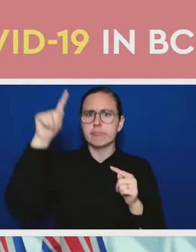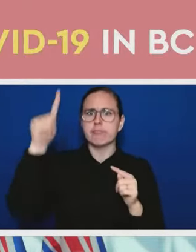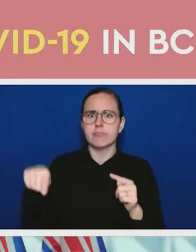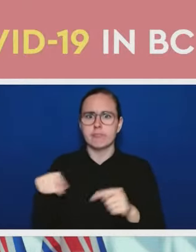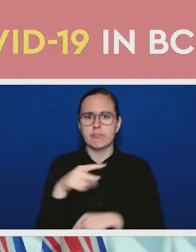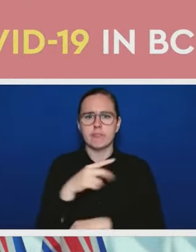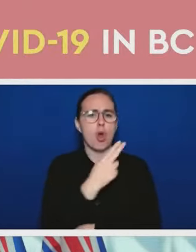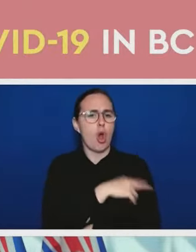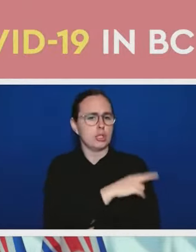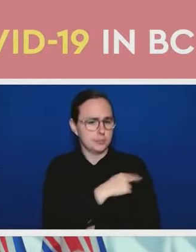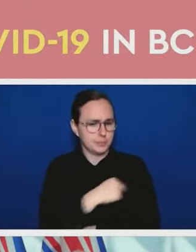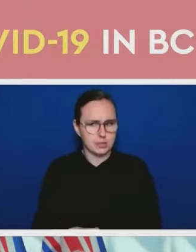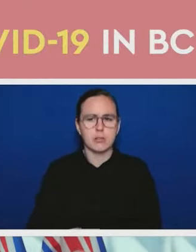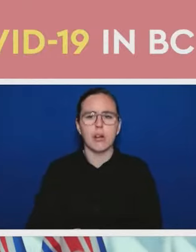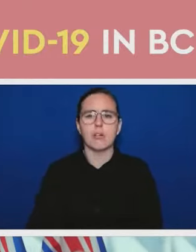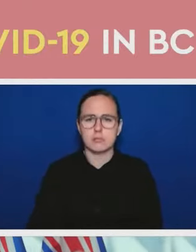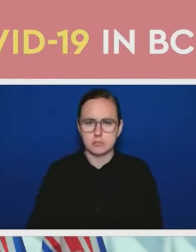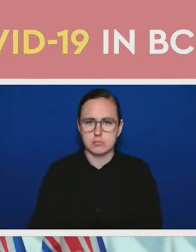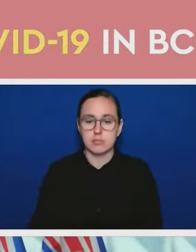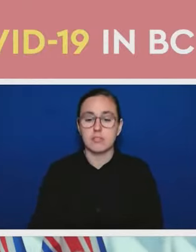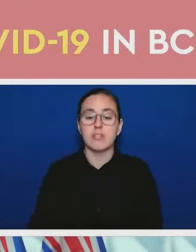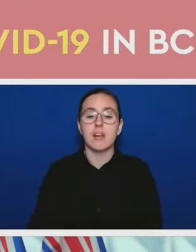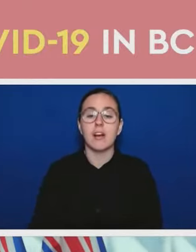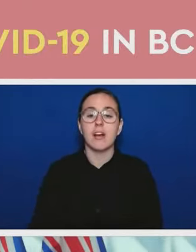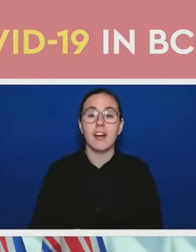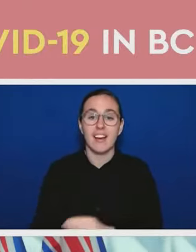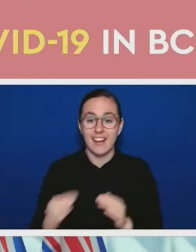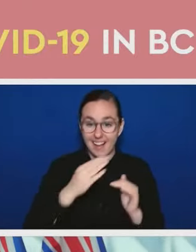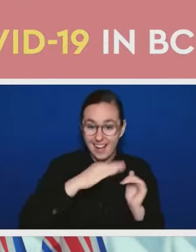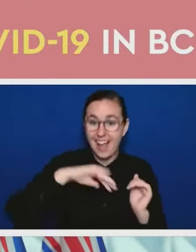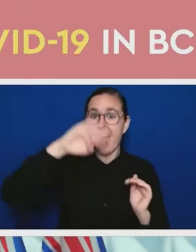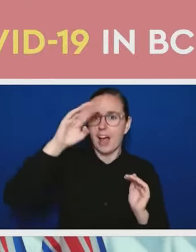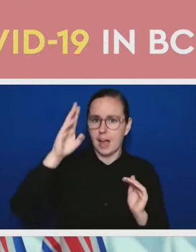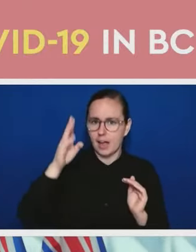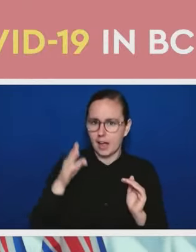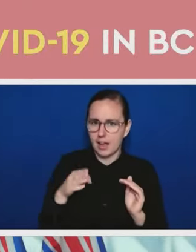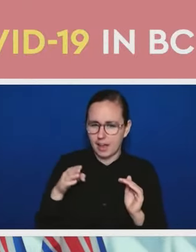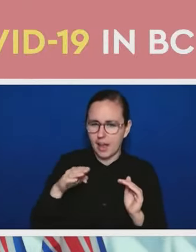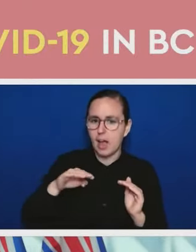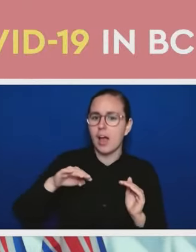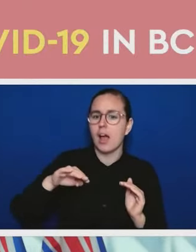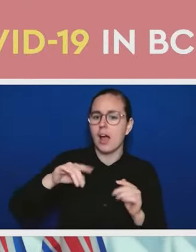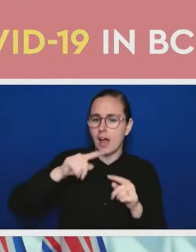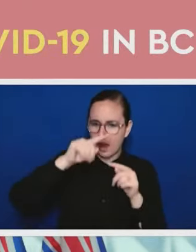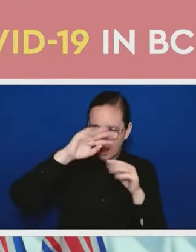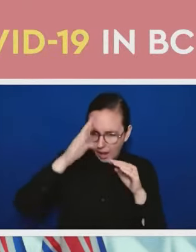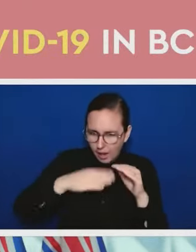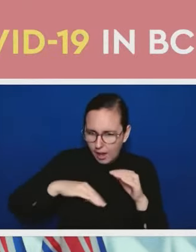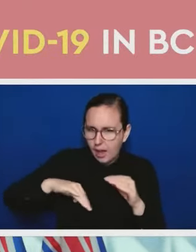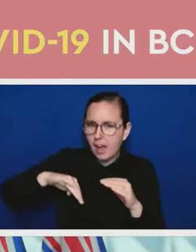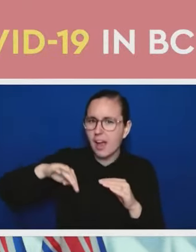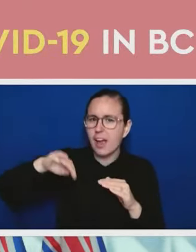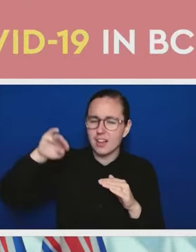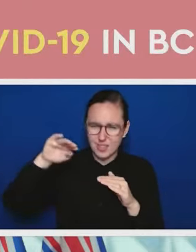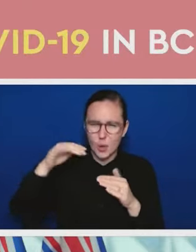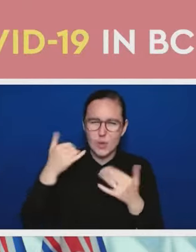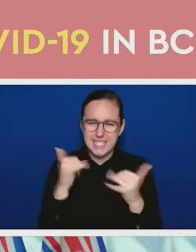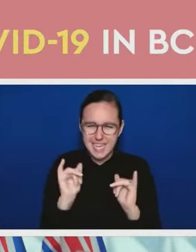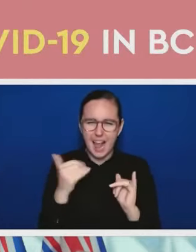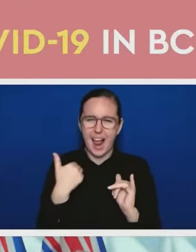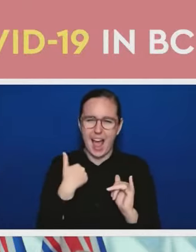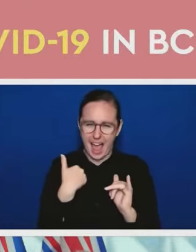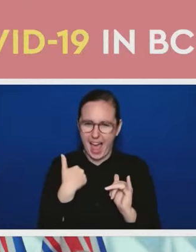February, and then it waned, but it didn't go back down to levels that we saw when we were in between waves last summer, for